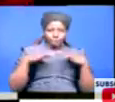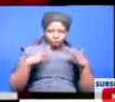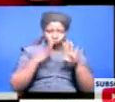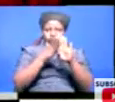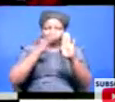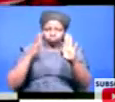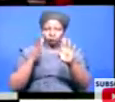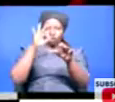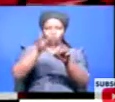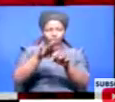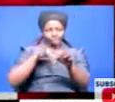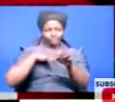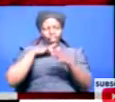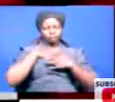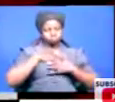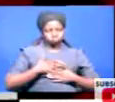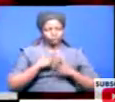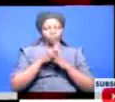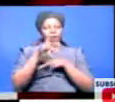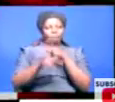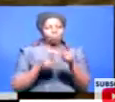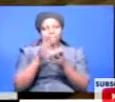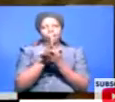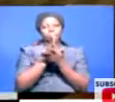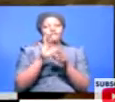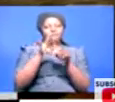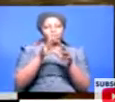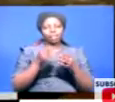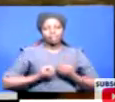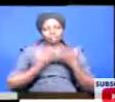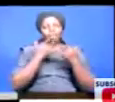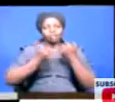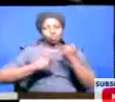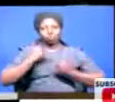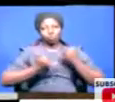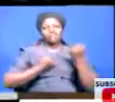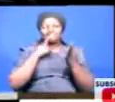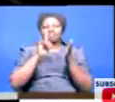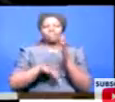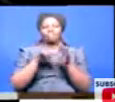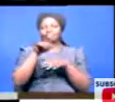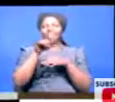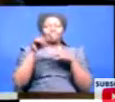with the process, a section of voters expressed their joy in what they termed as a smooth exercise.